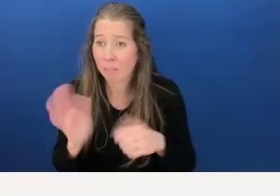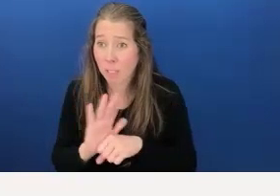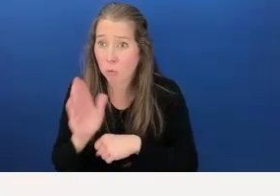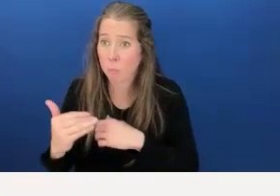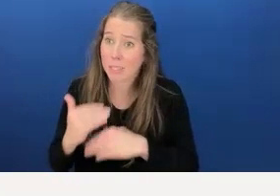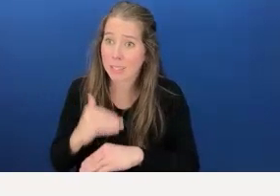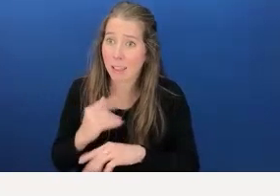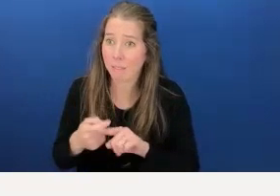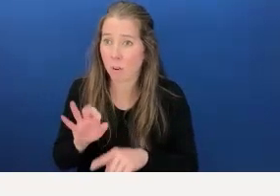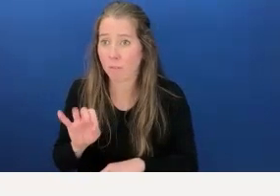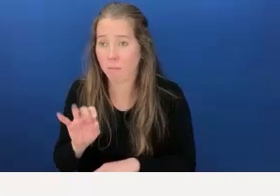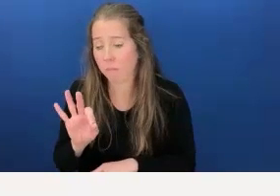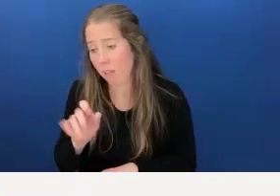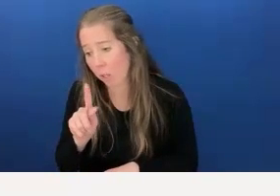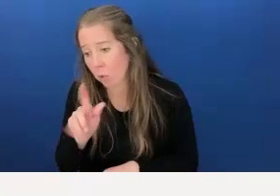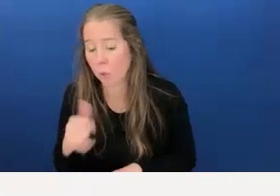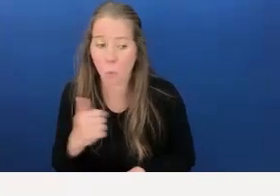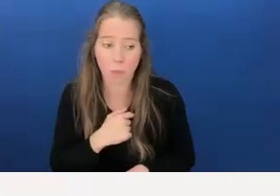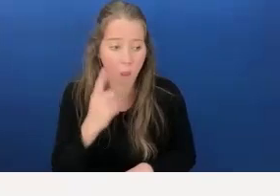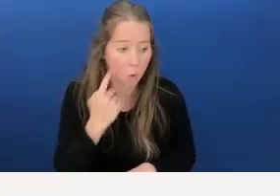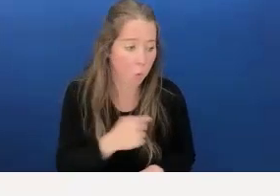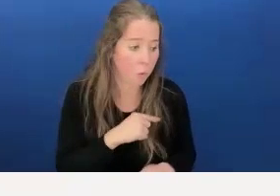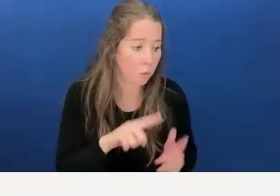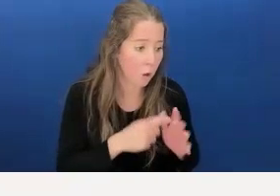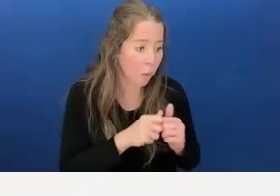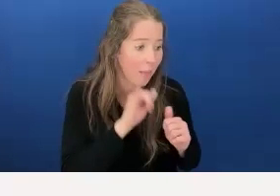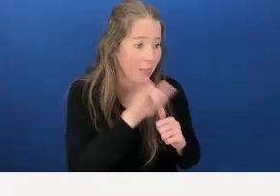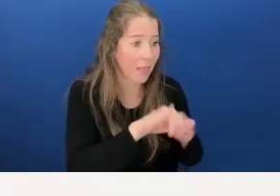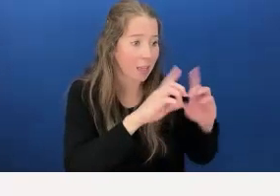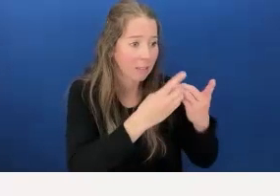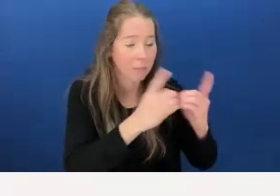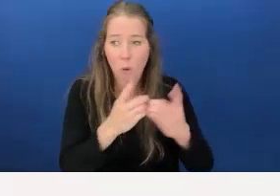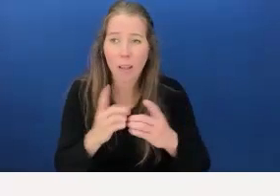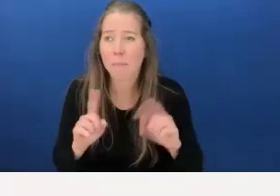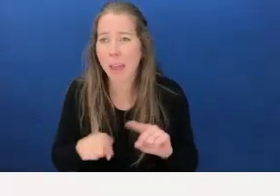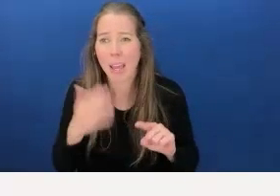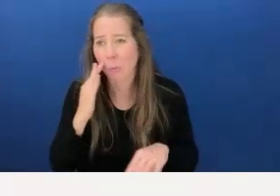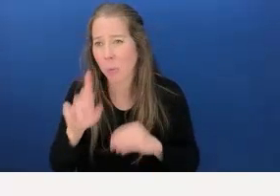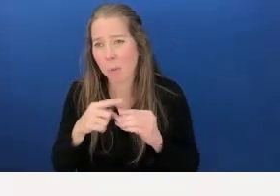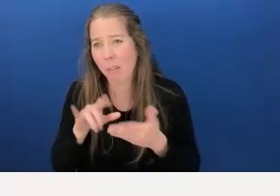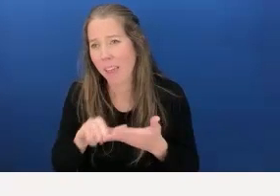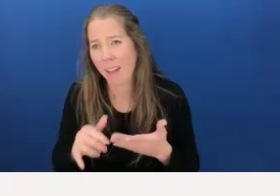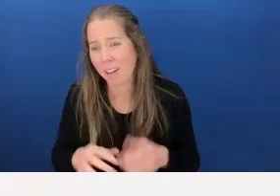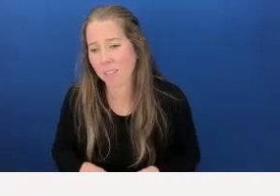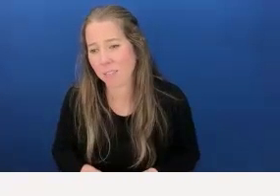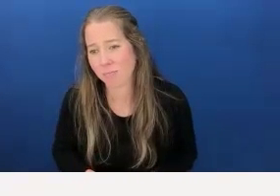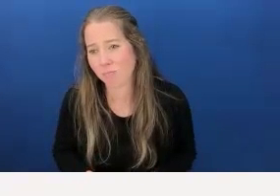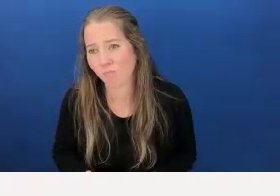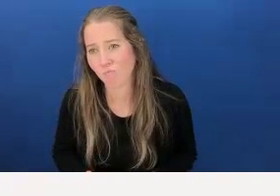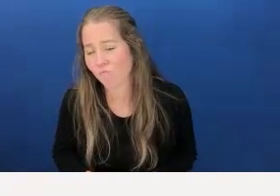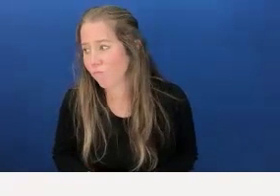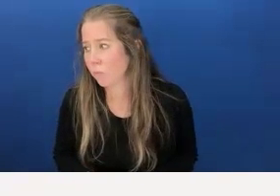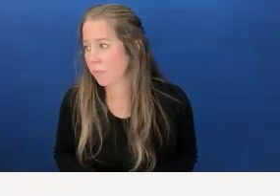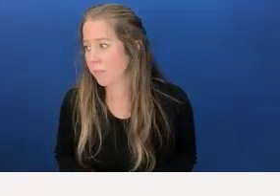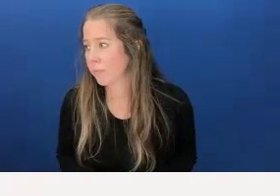okay, we'll start with, this division or that division. And I don't know about that. So